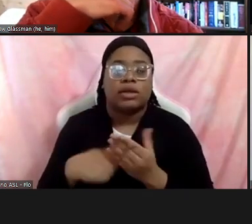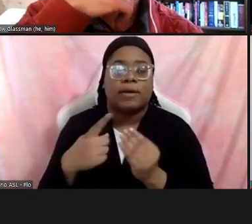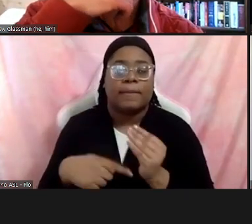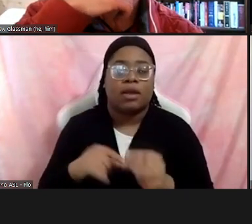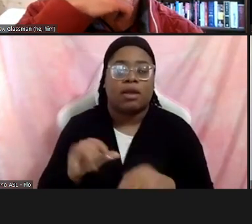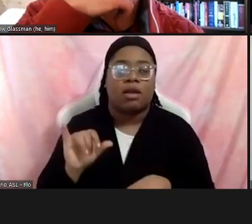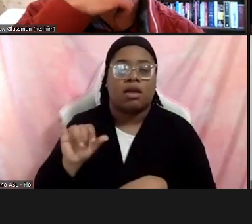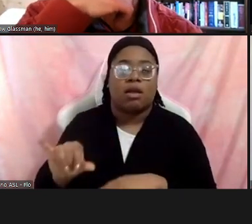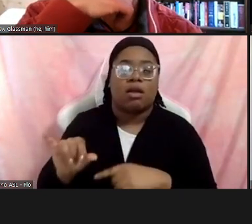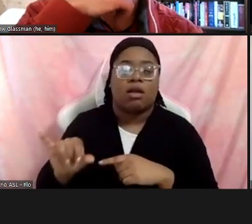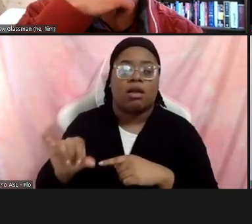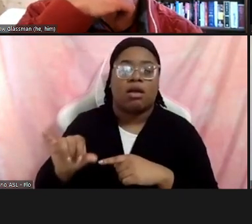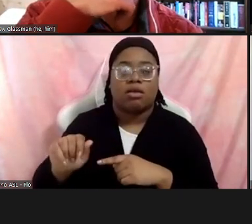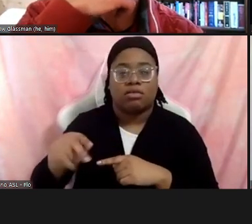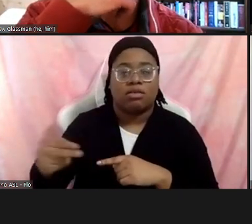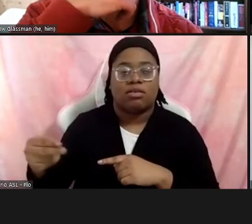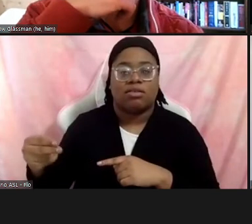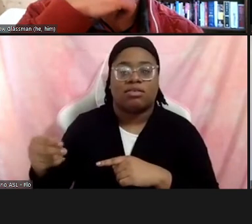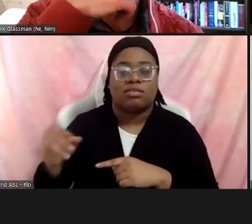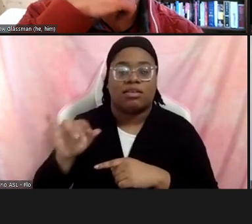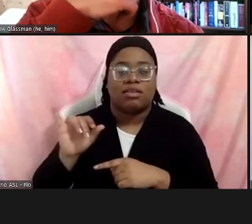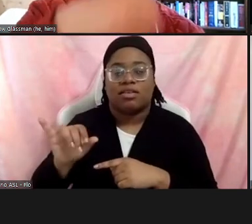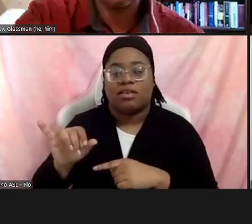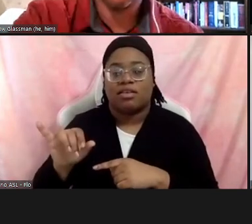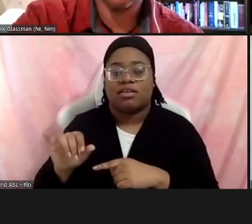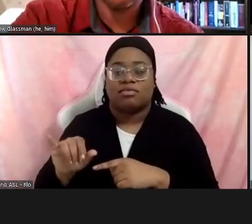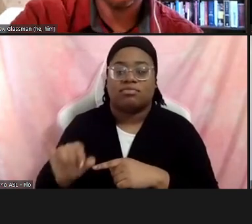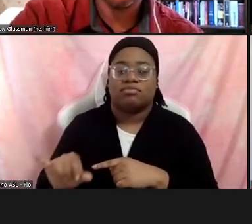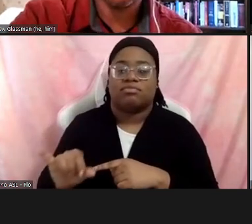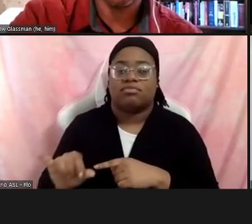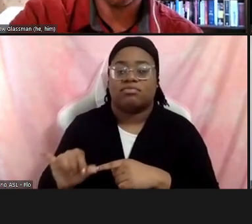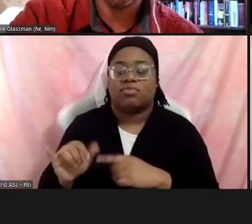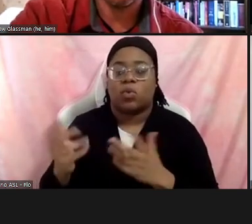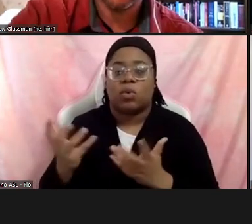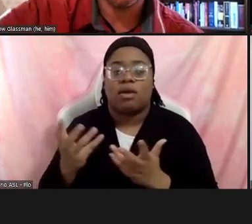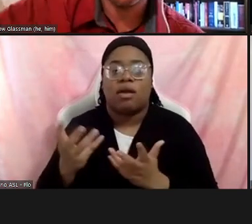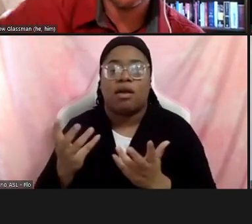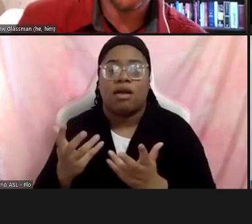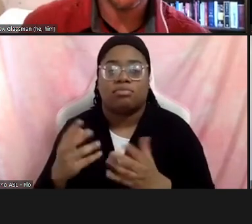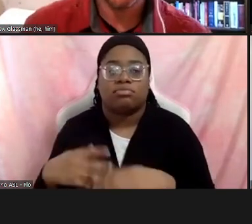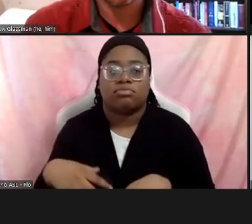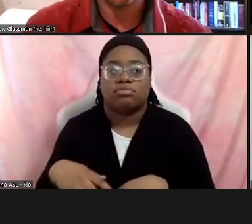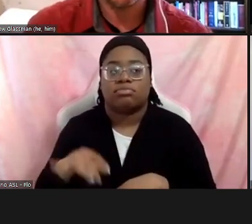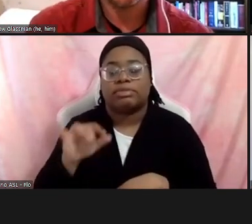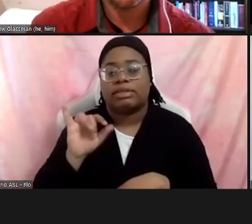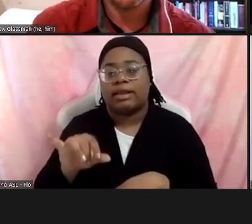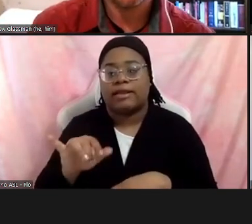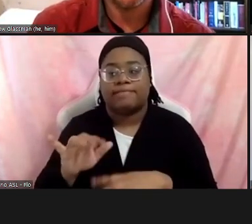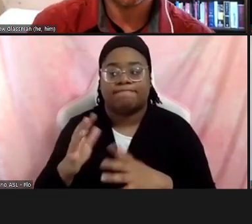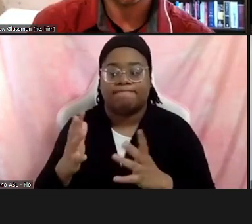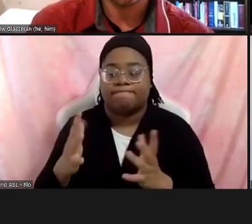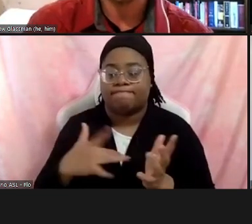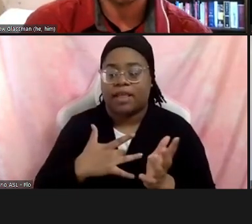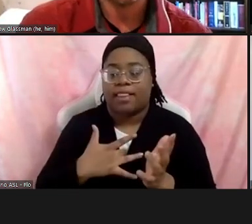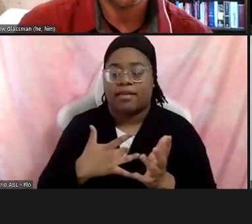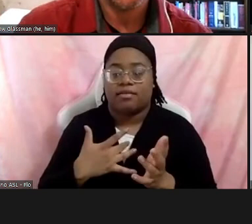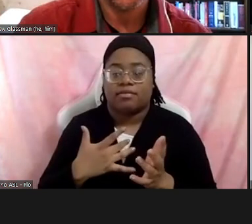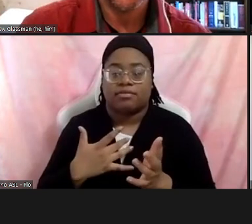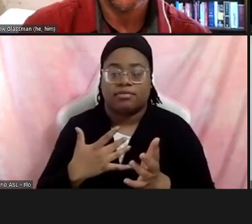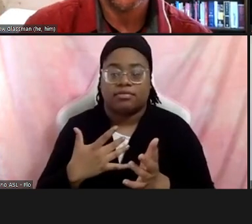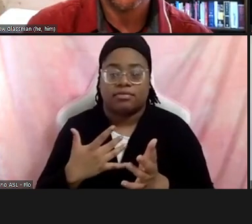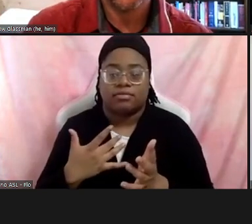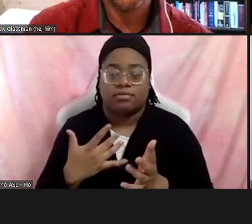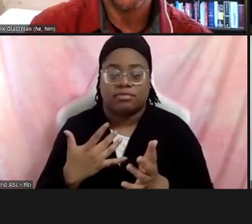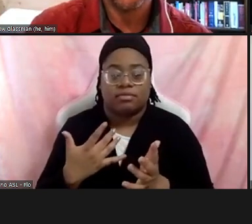which is, you know, the sacred and awe, what's that abyss between that and